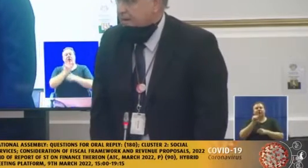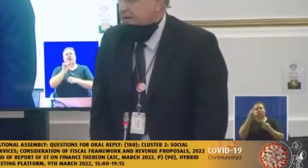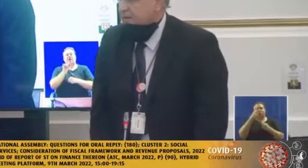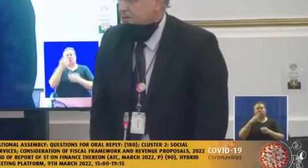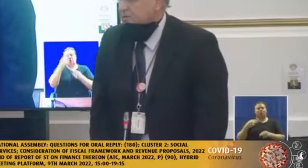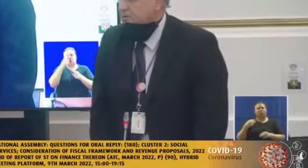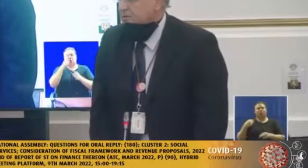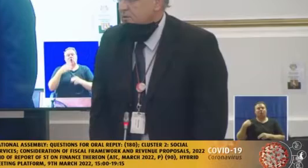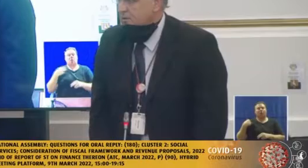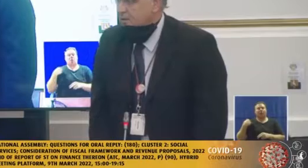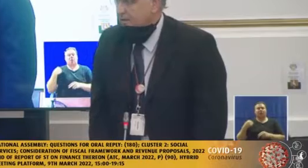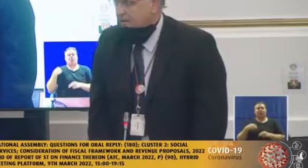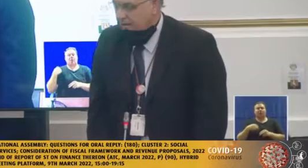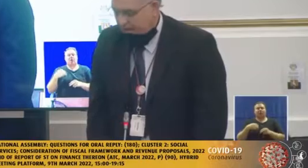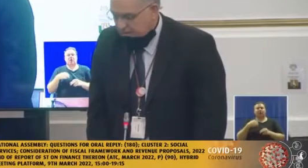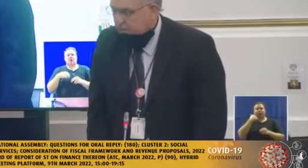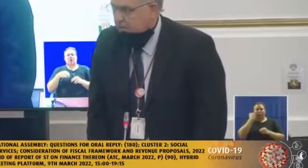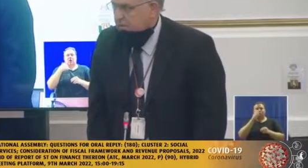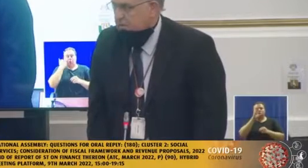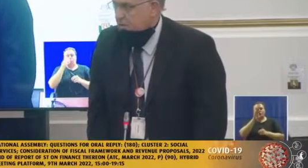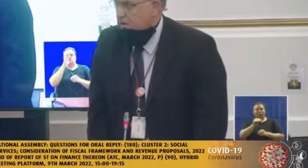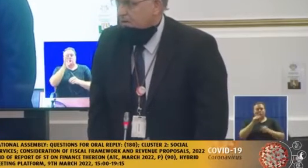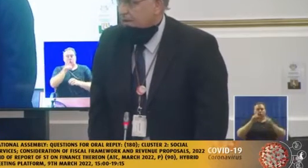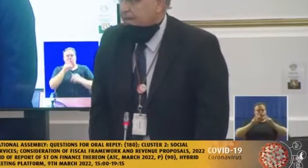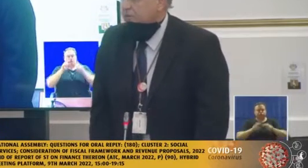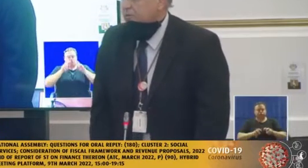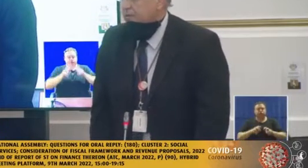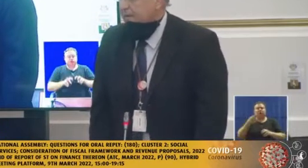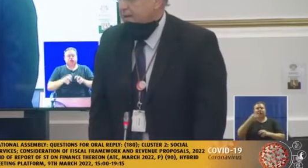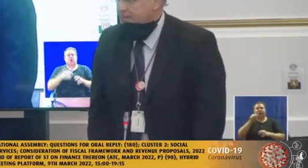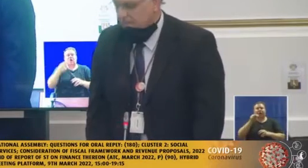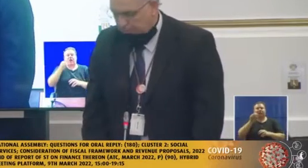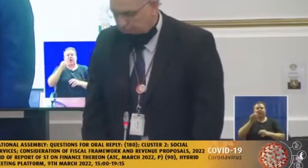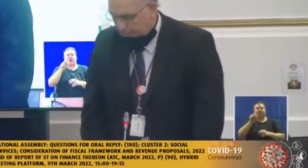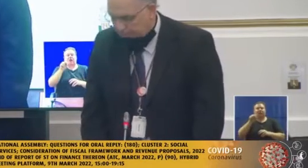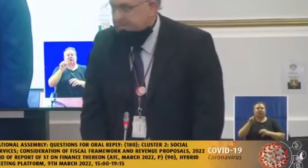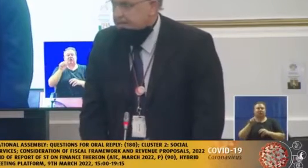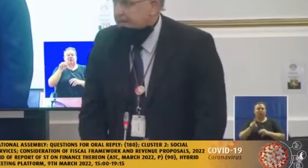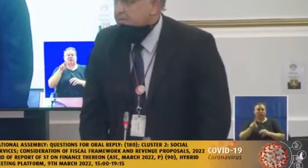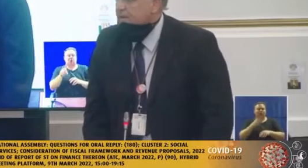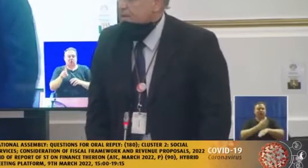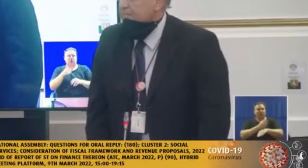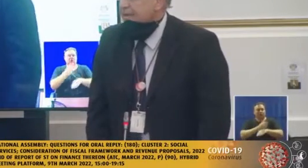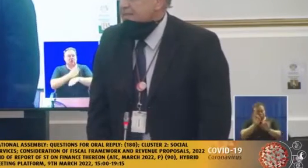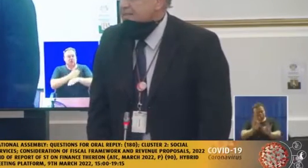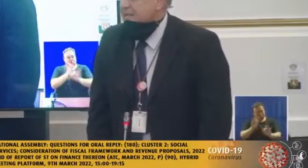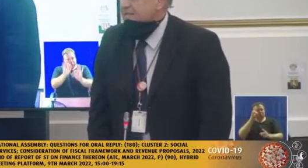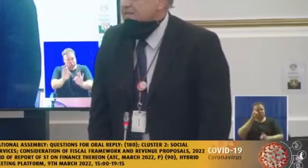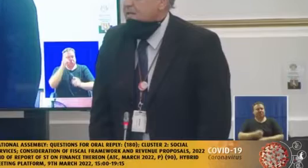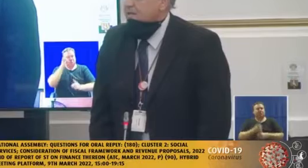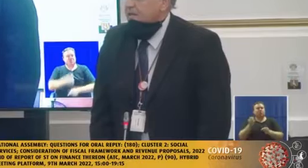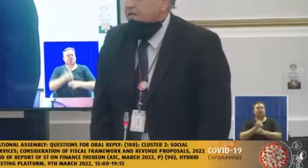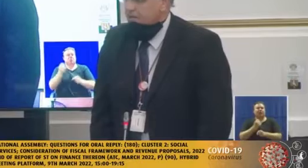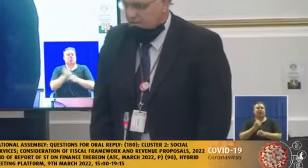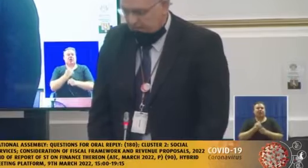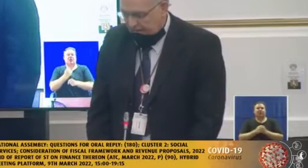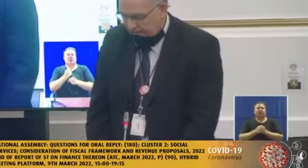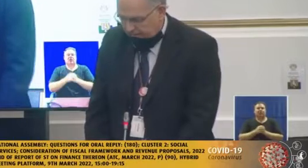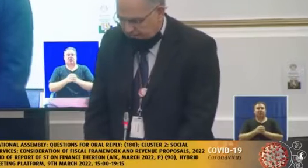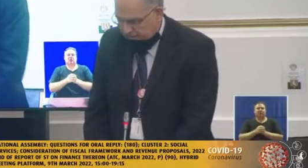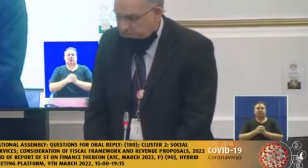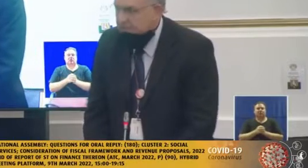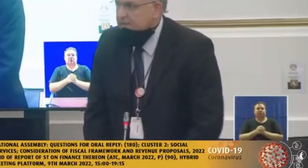Member, and I'd ask you to look at the Hansard in this regard and make a ruling at an appropriate time. The basis is that